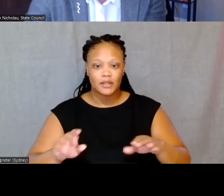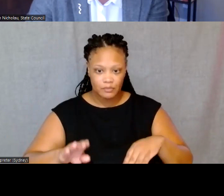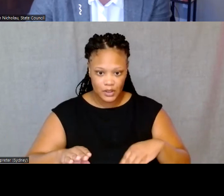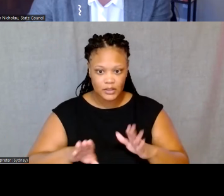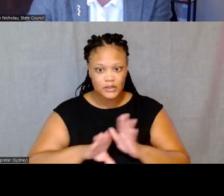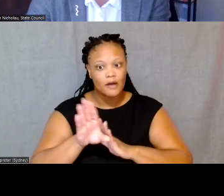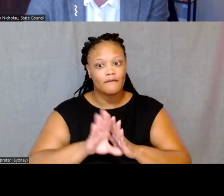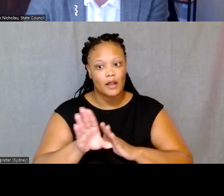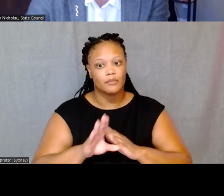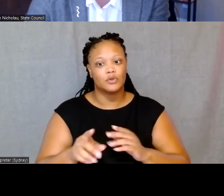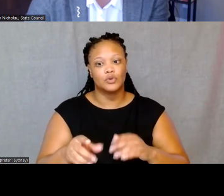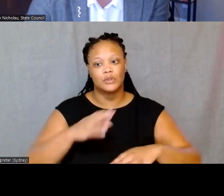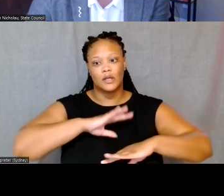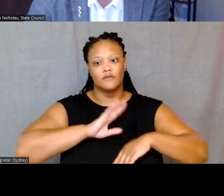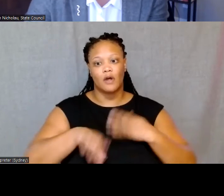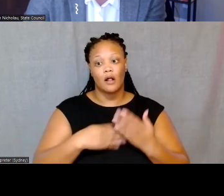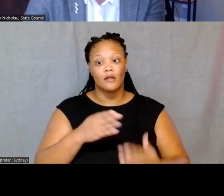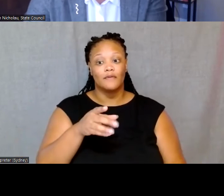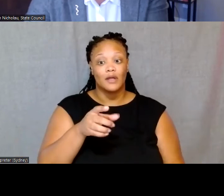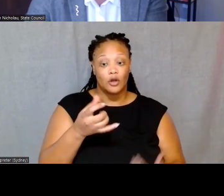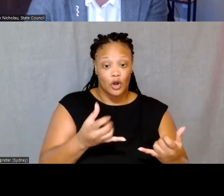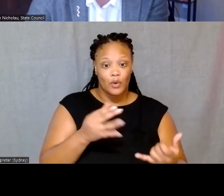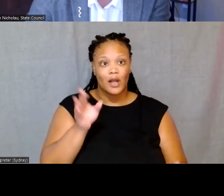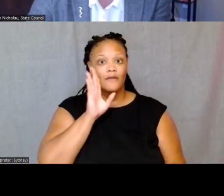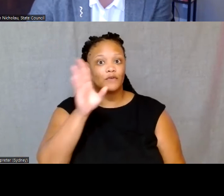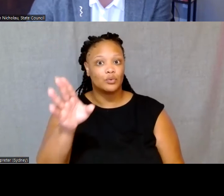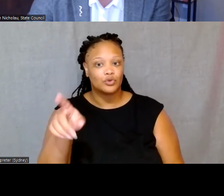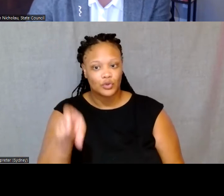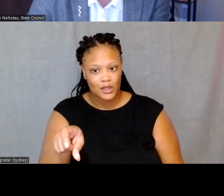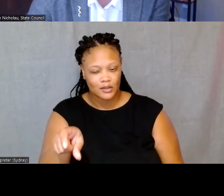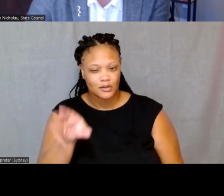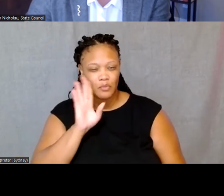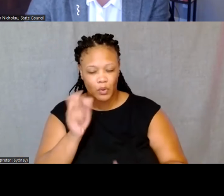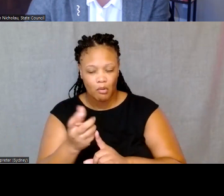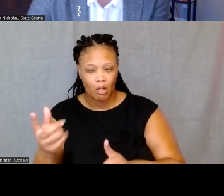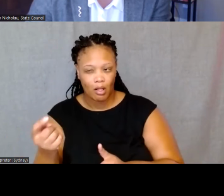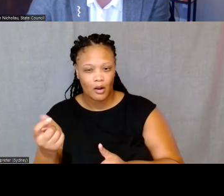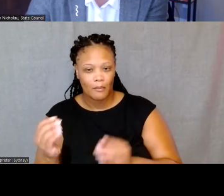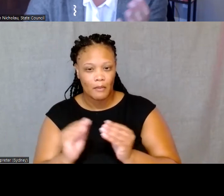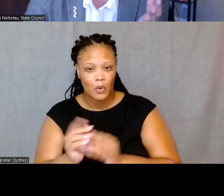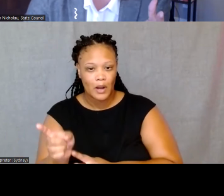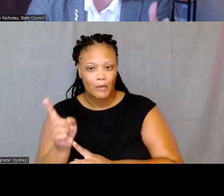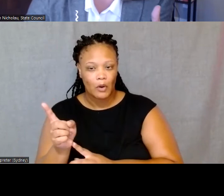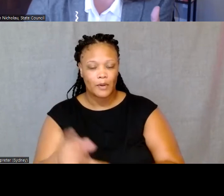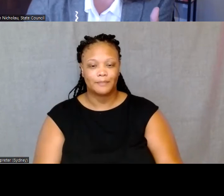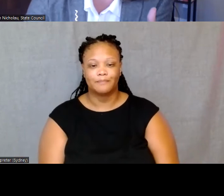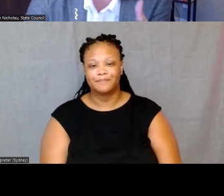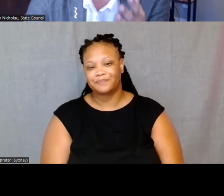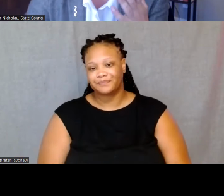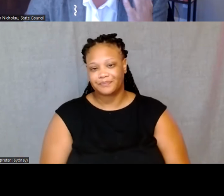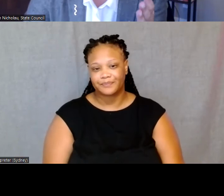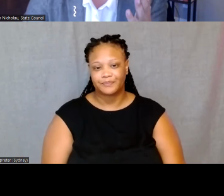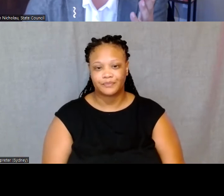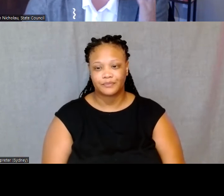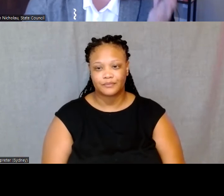more about future needs in a minute. Next slide, please. And so this is a little bit some excerpts